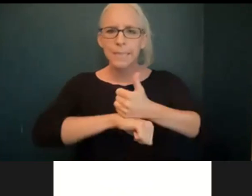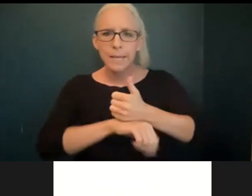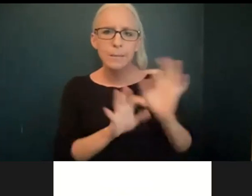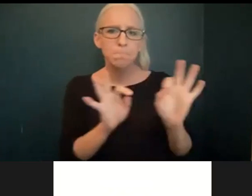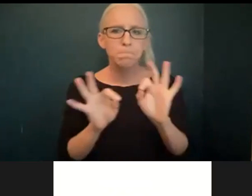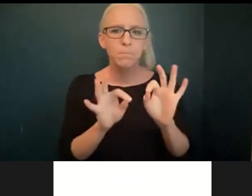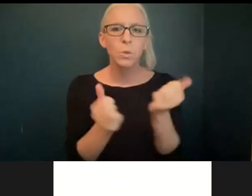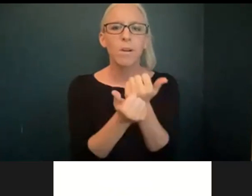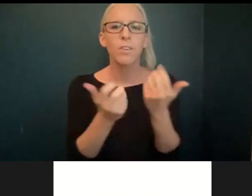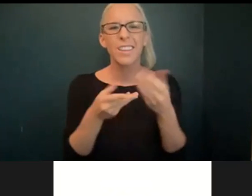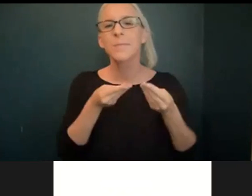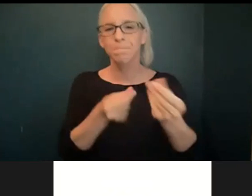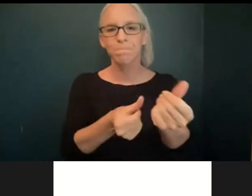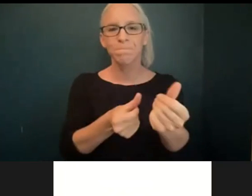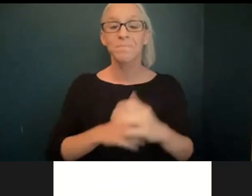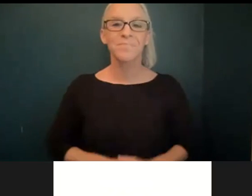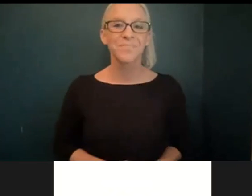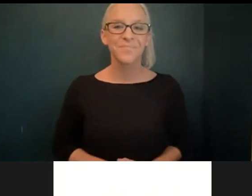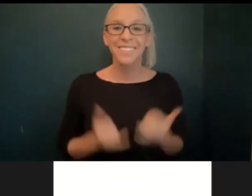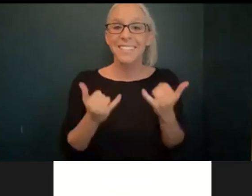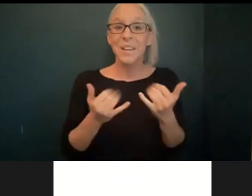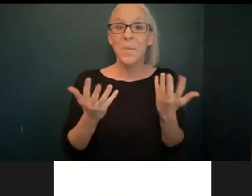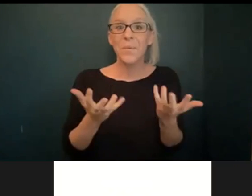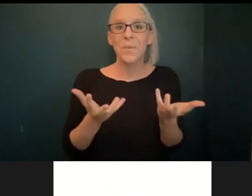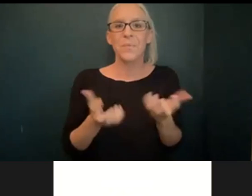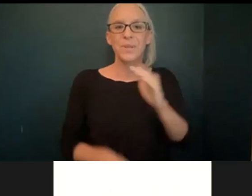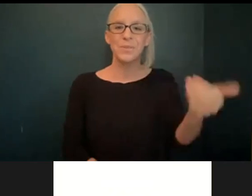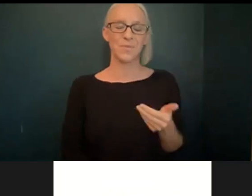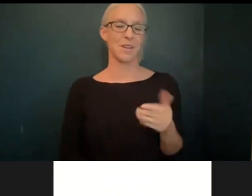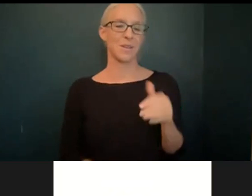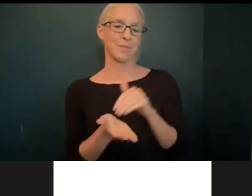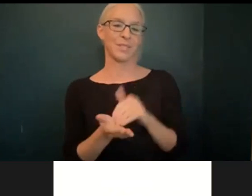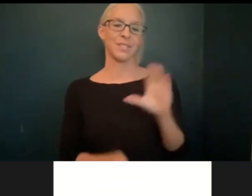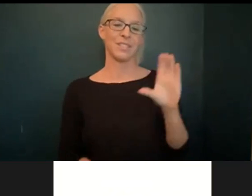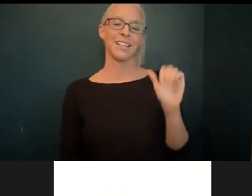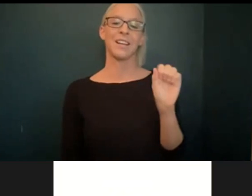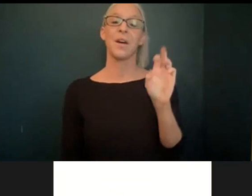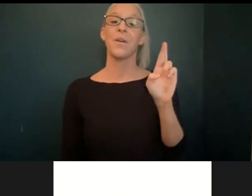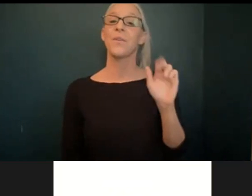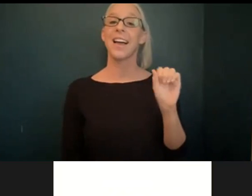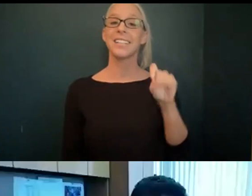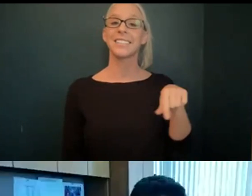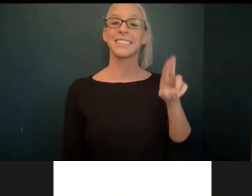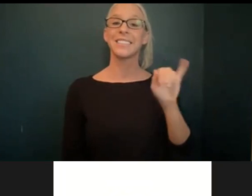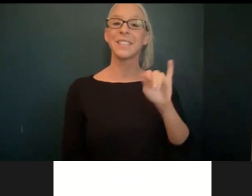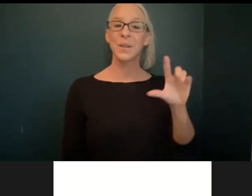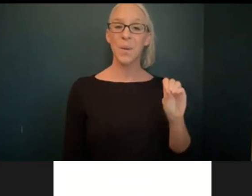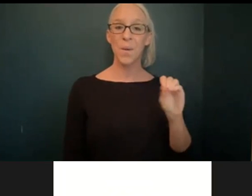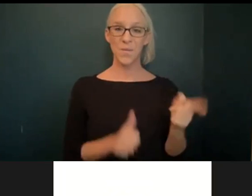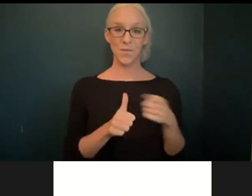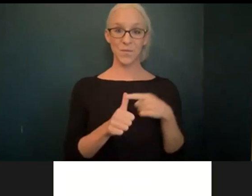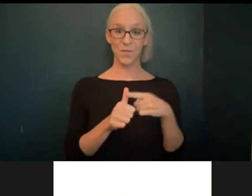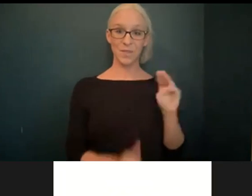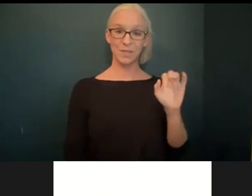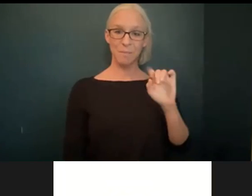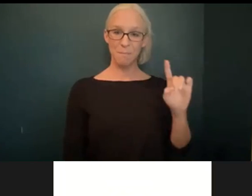Okay, so I want to welcome back Dr. Carrasquillo. He was with us for our very first Med Talk,